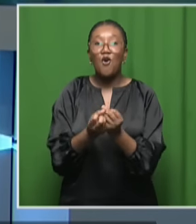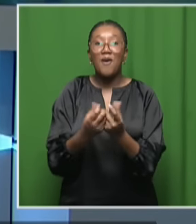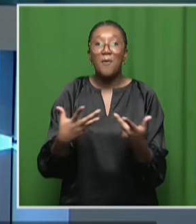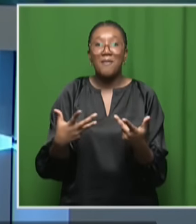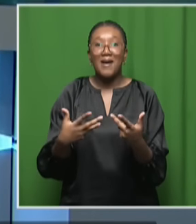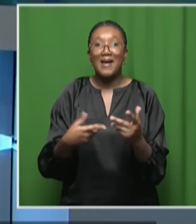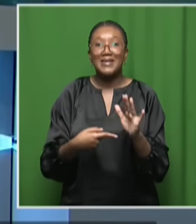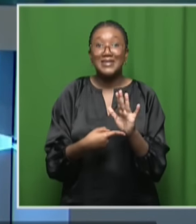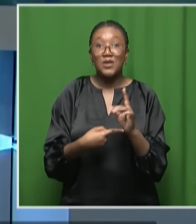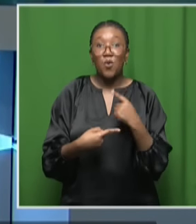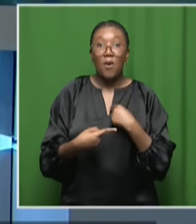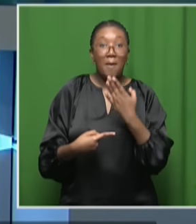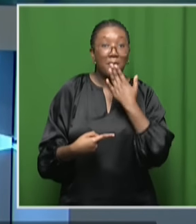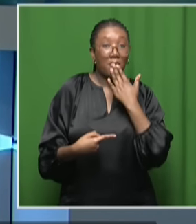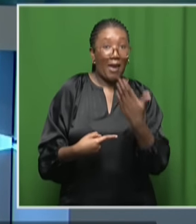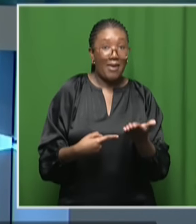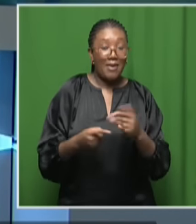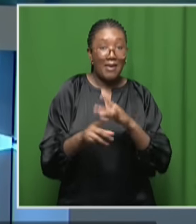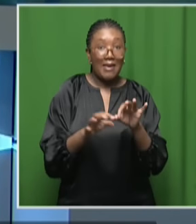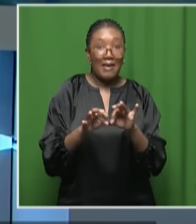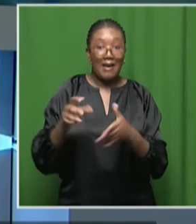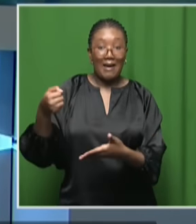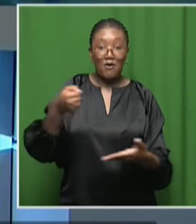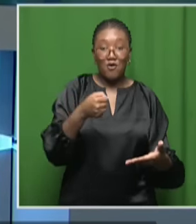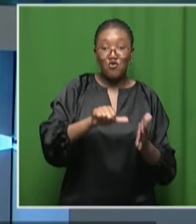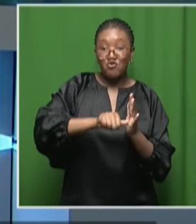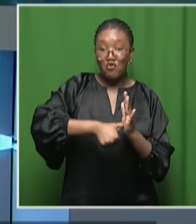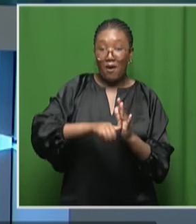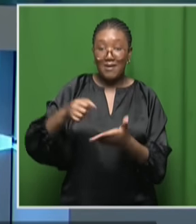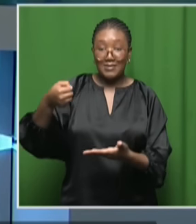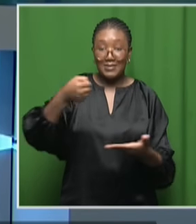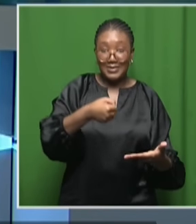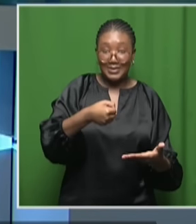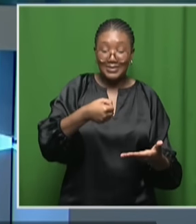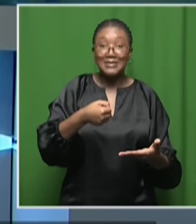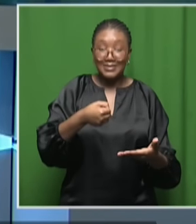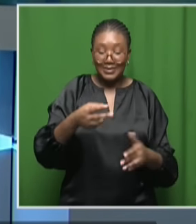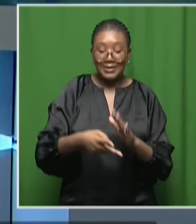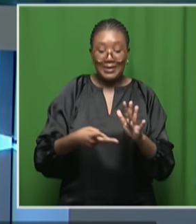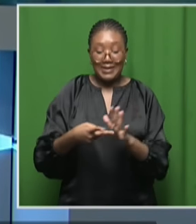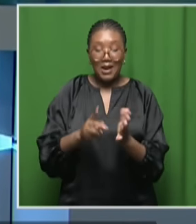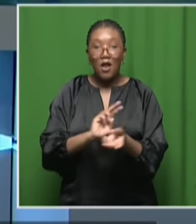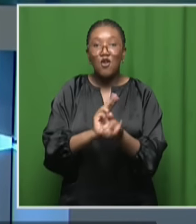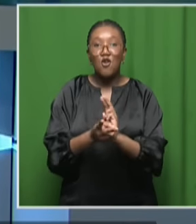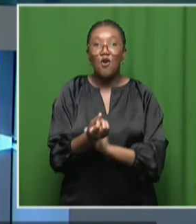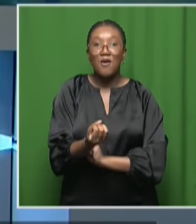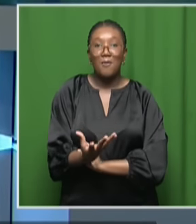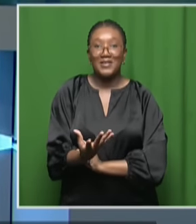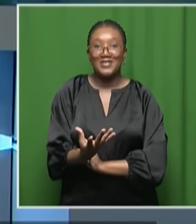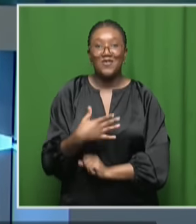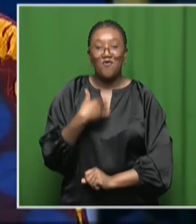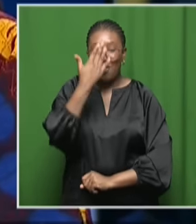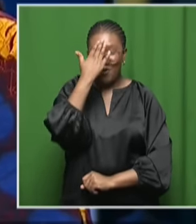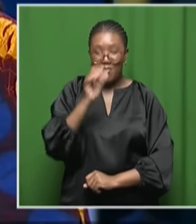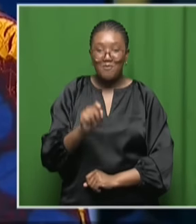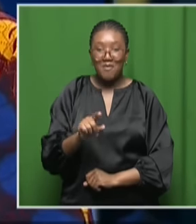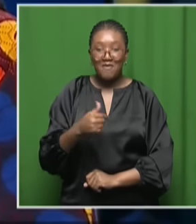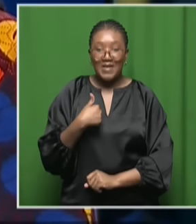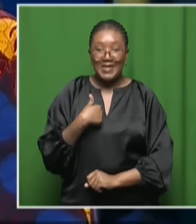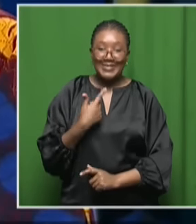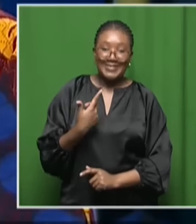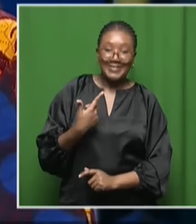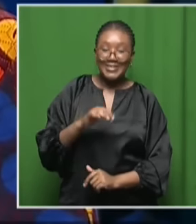grants and loans, I think, is a really critical one, because what you don't want is countries to be taking an unnecessary debt burden when it